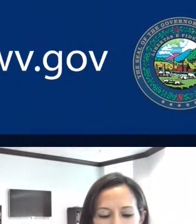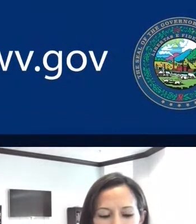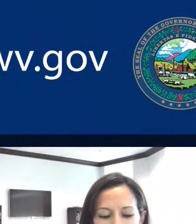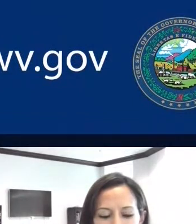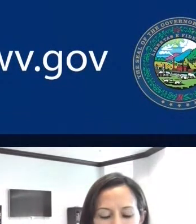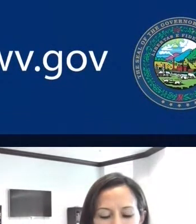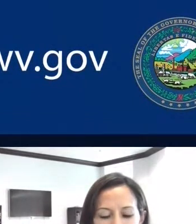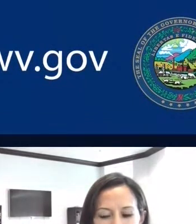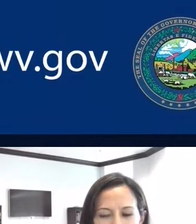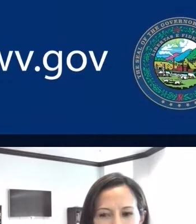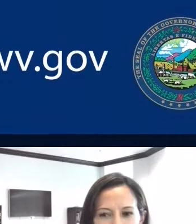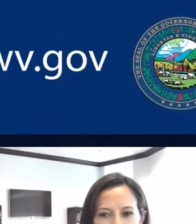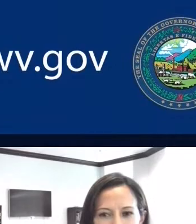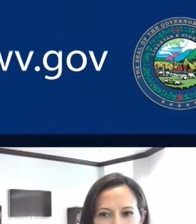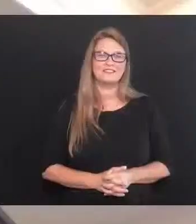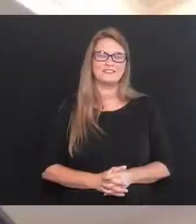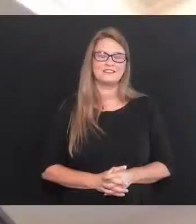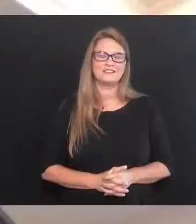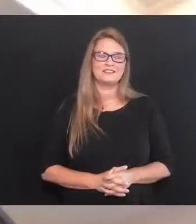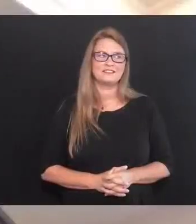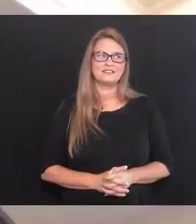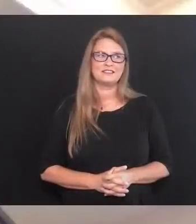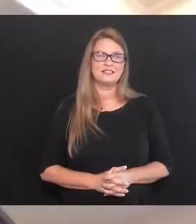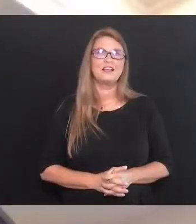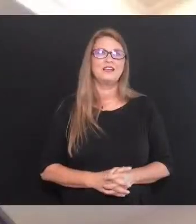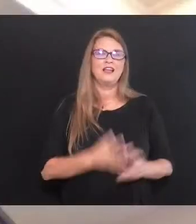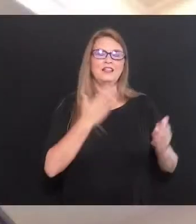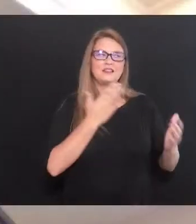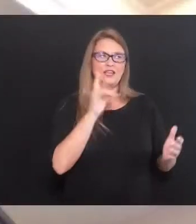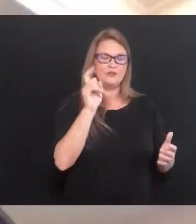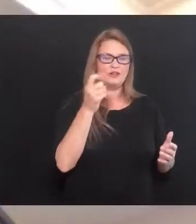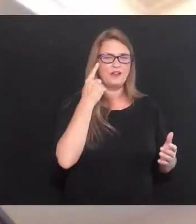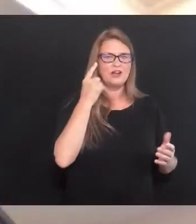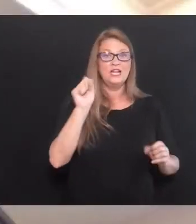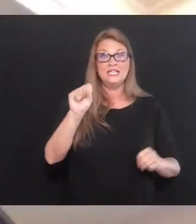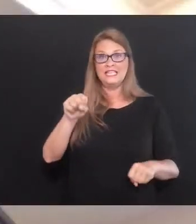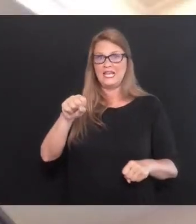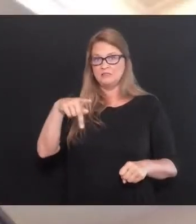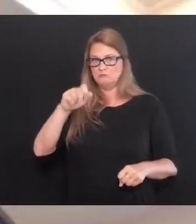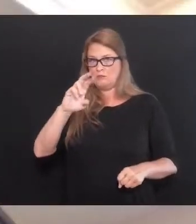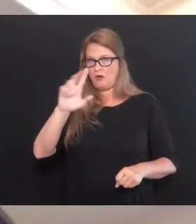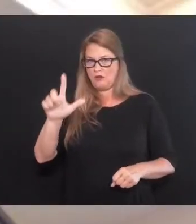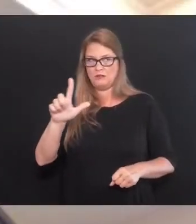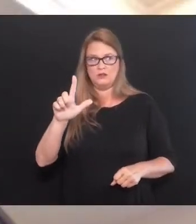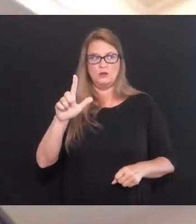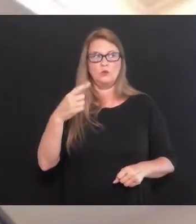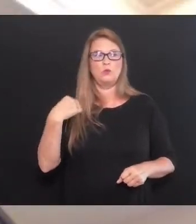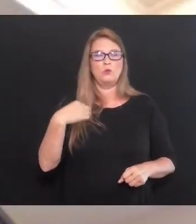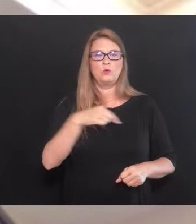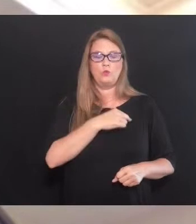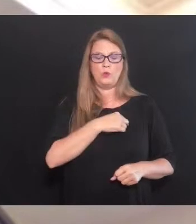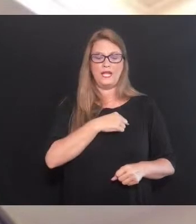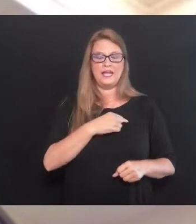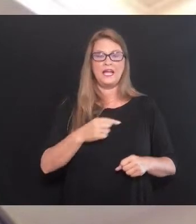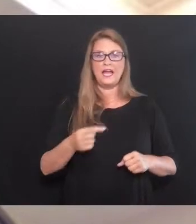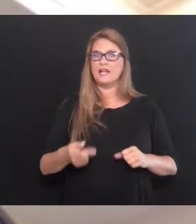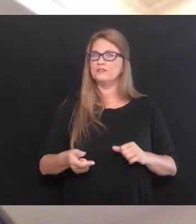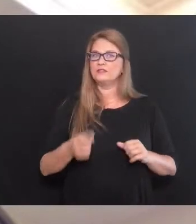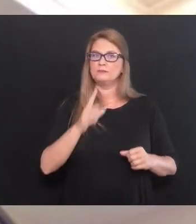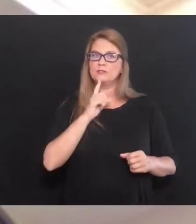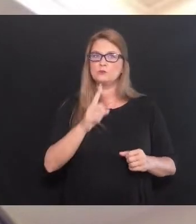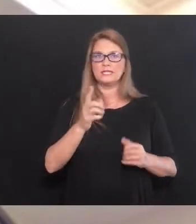please. Yes, sir, Governor. Thank you. So, Paul, yes, absolutely. We've engaged with the folks